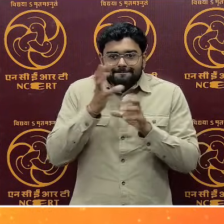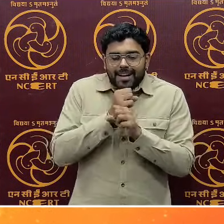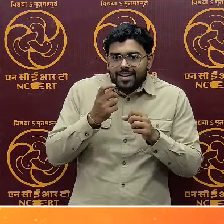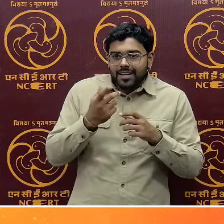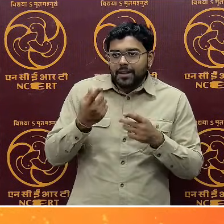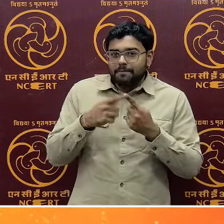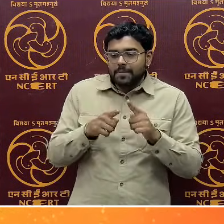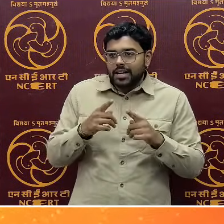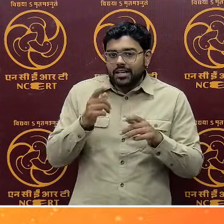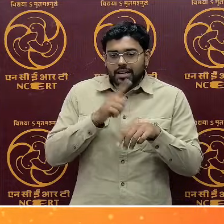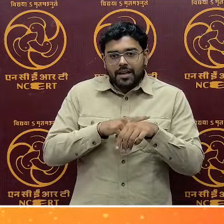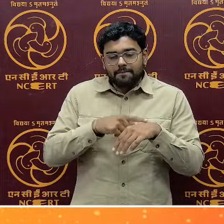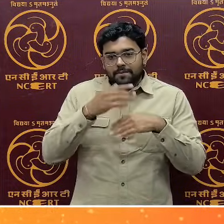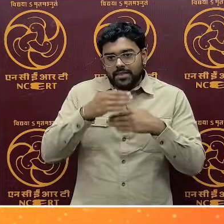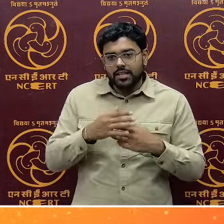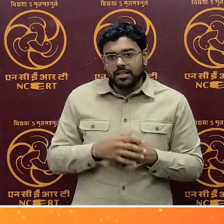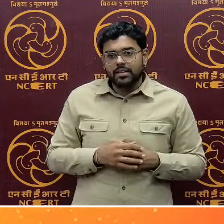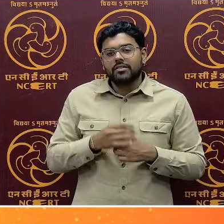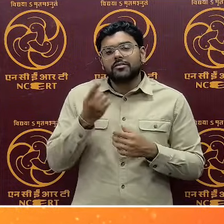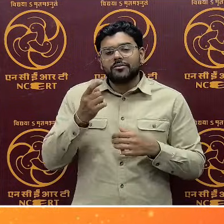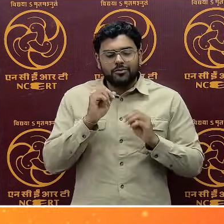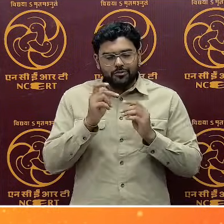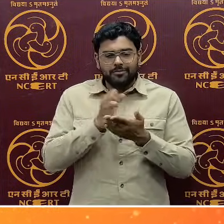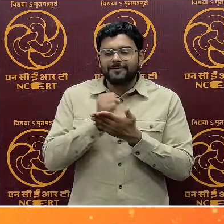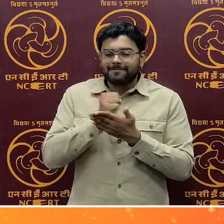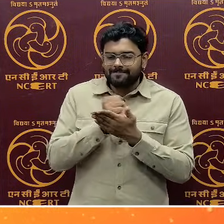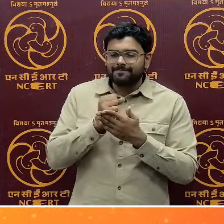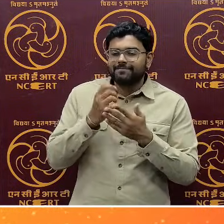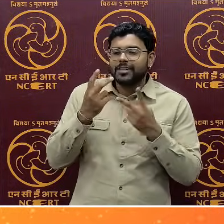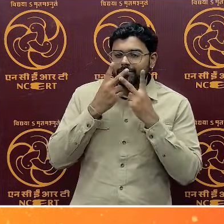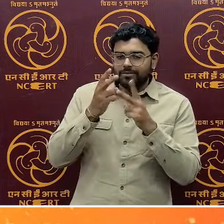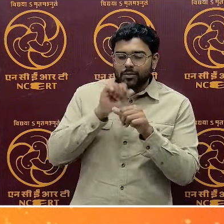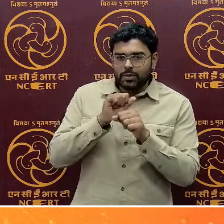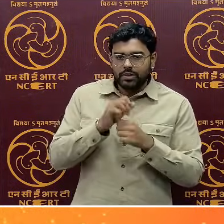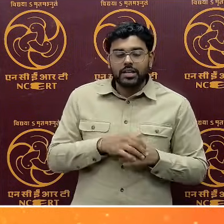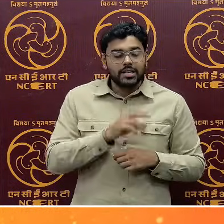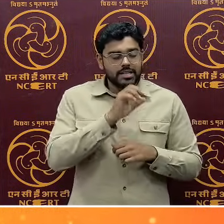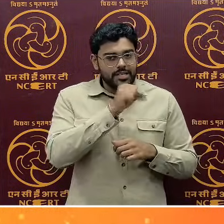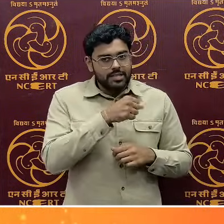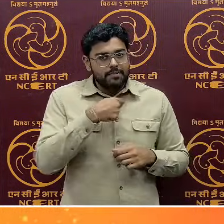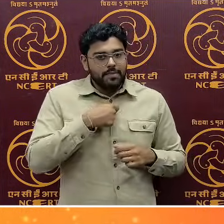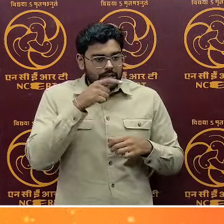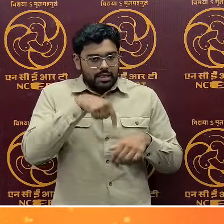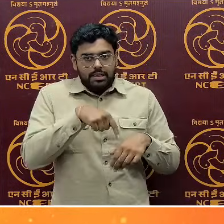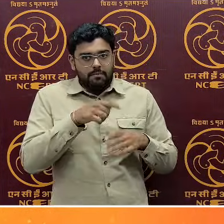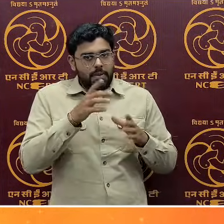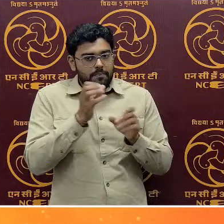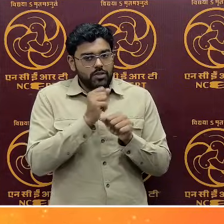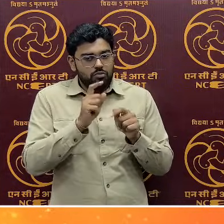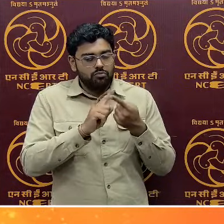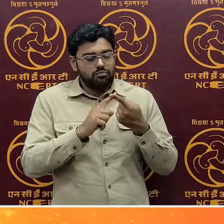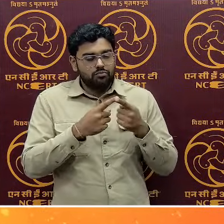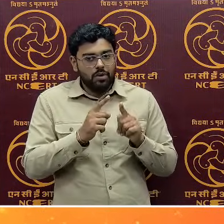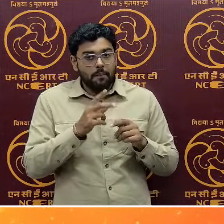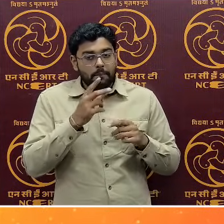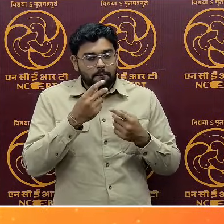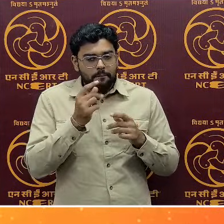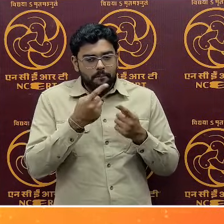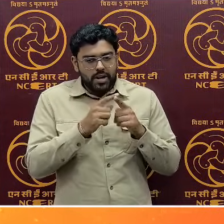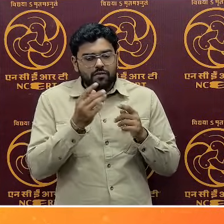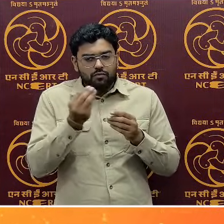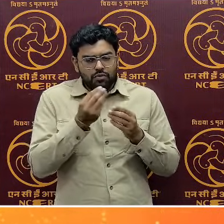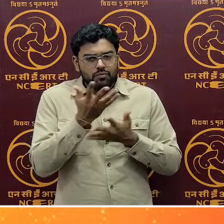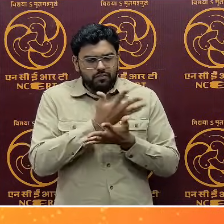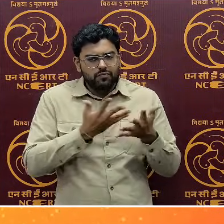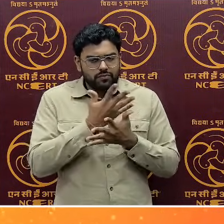not have enough time left. We can go through the exercises then. Yes, so I'm not going to leave you here itself. I'm going to have some